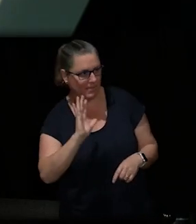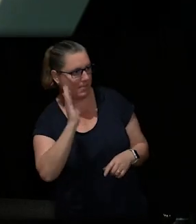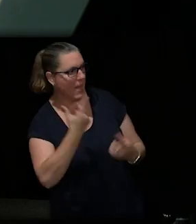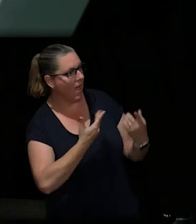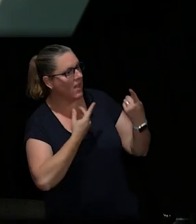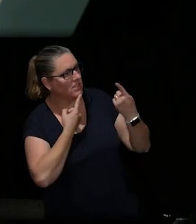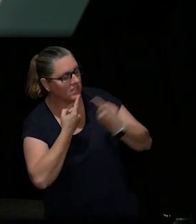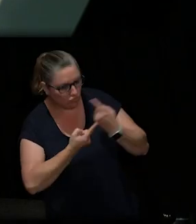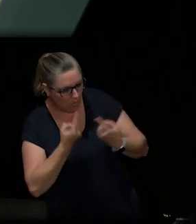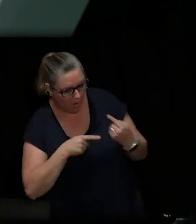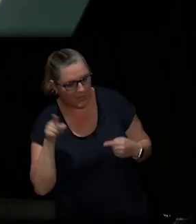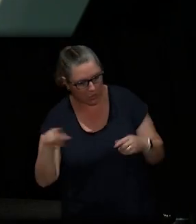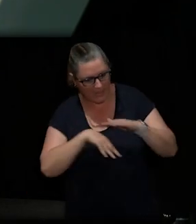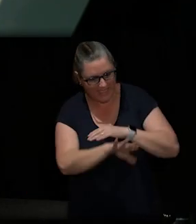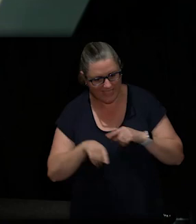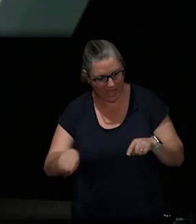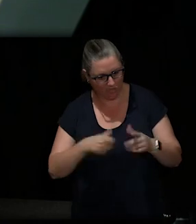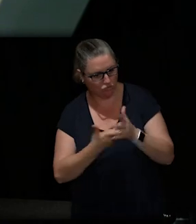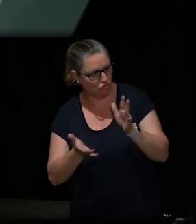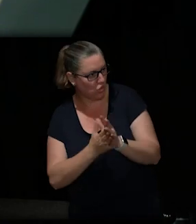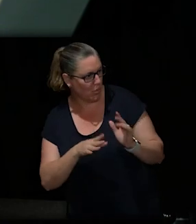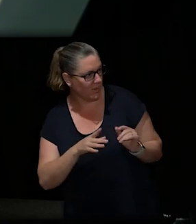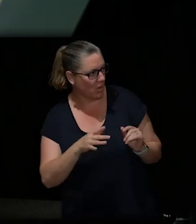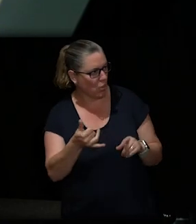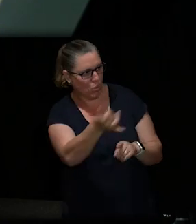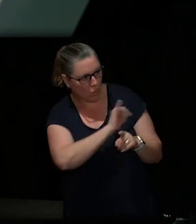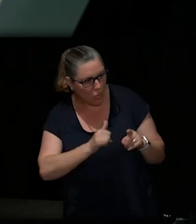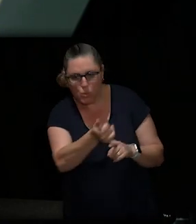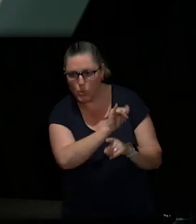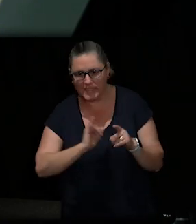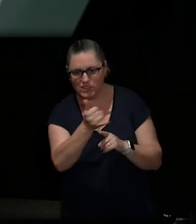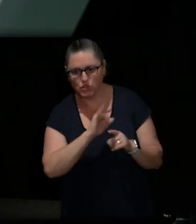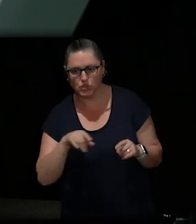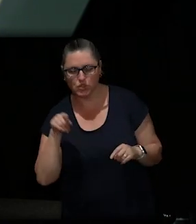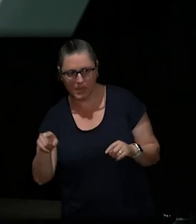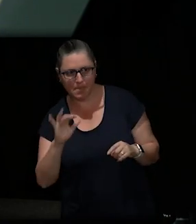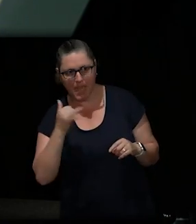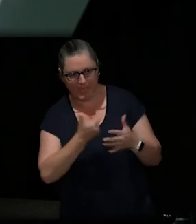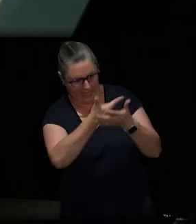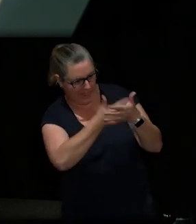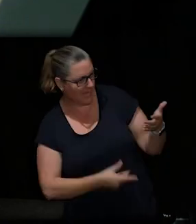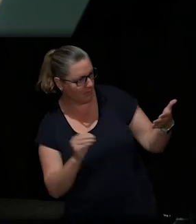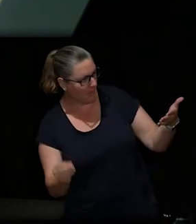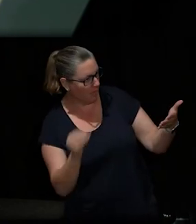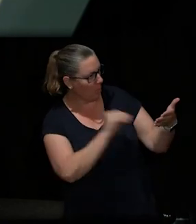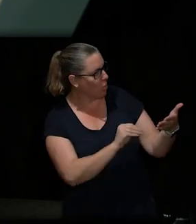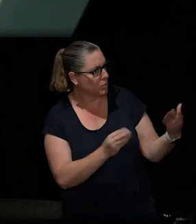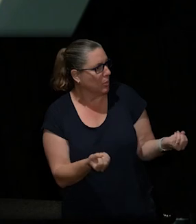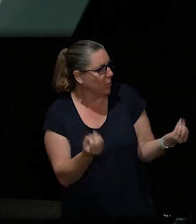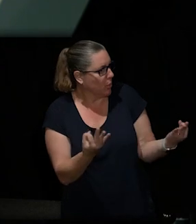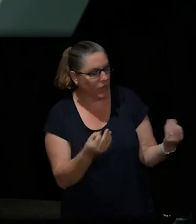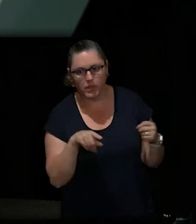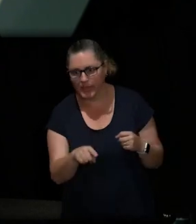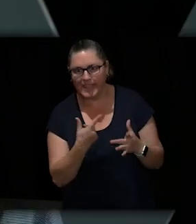the room. Which one, or perhaps it's another one that I didn't put on the list. You know, if you had to pick one